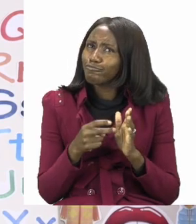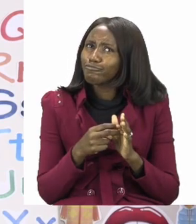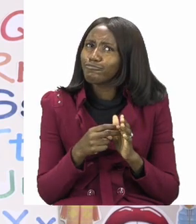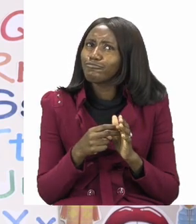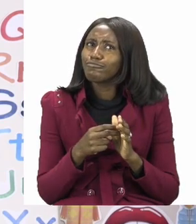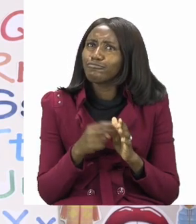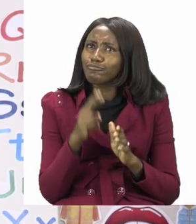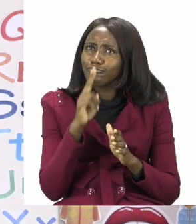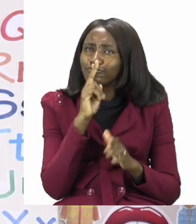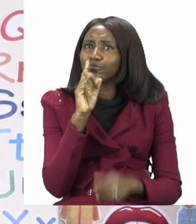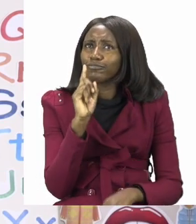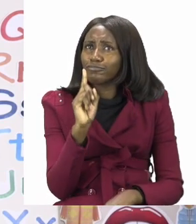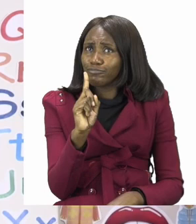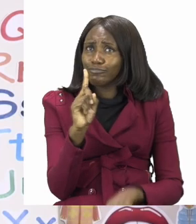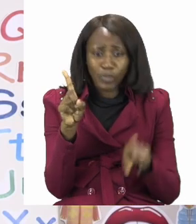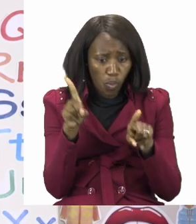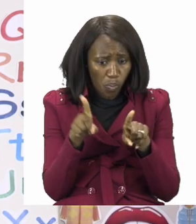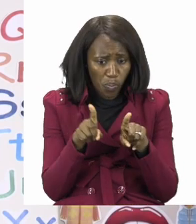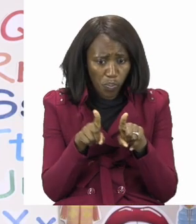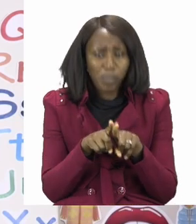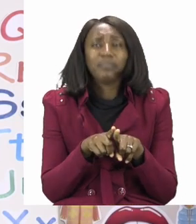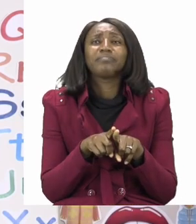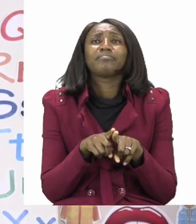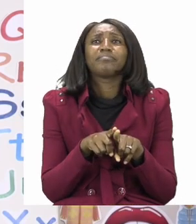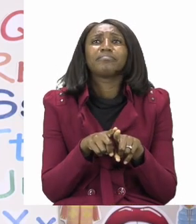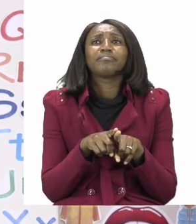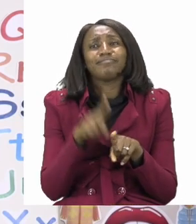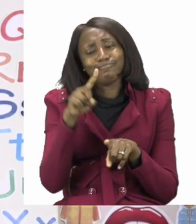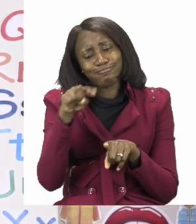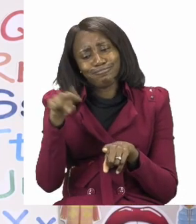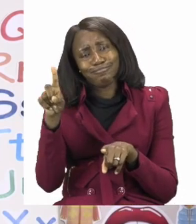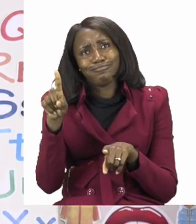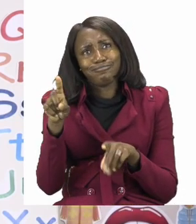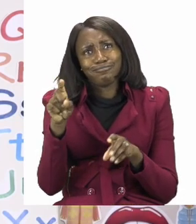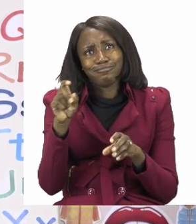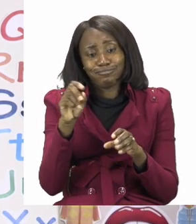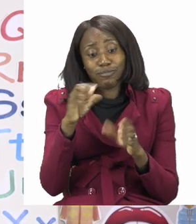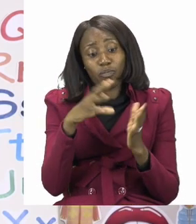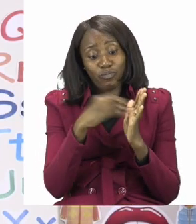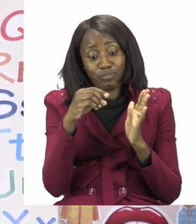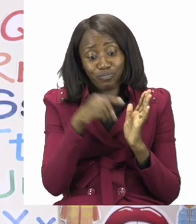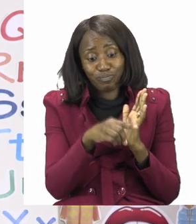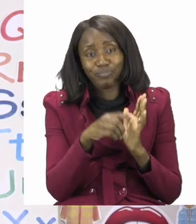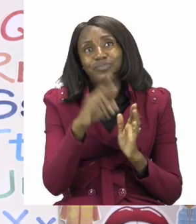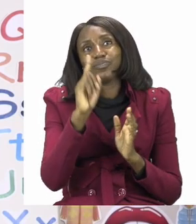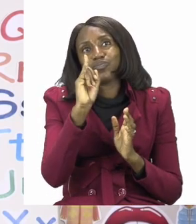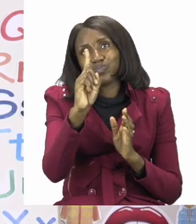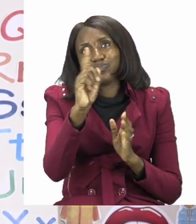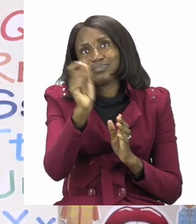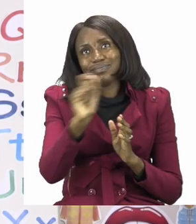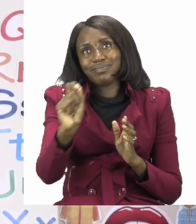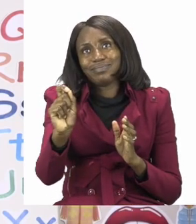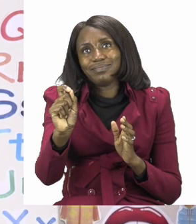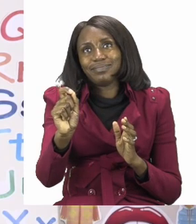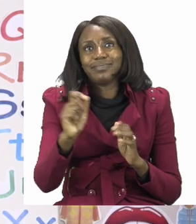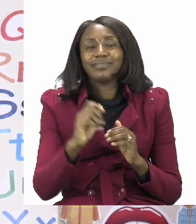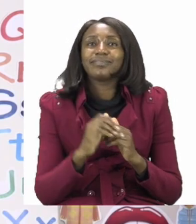the answers are the same for each circle, our answer is 1.